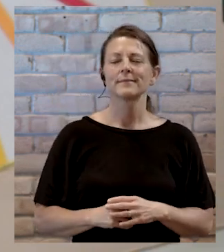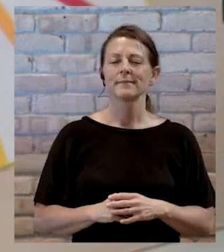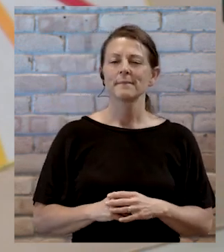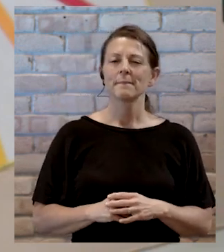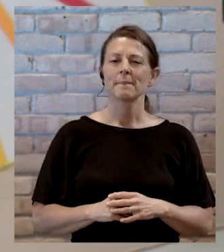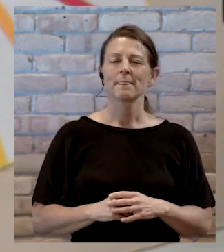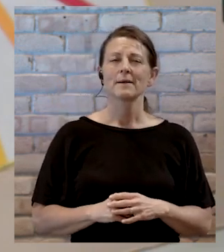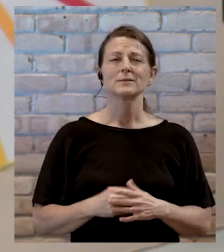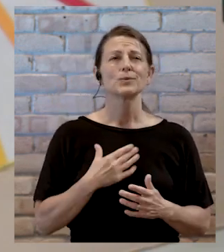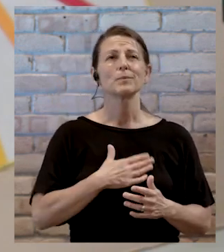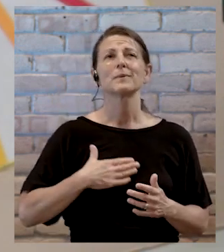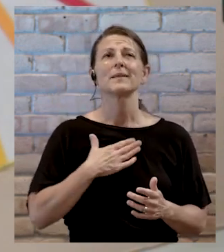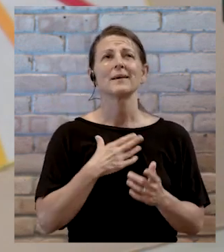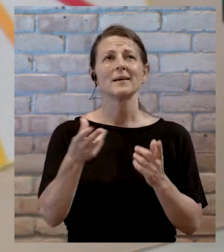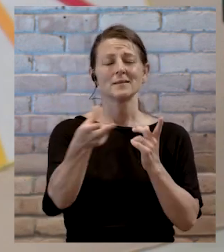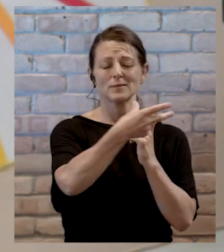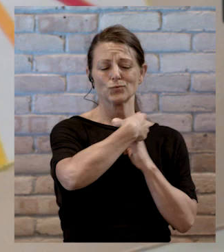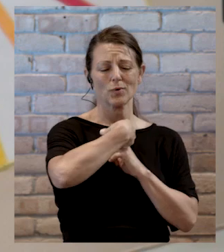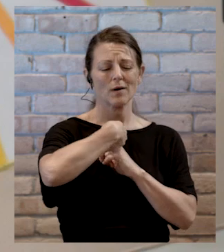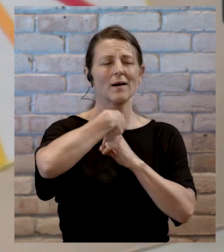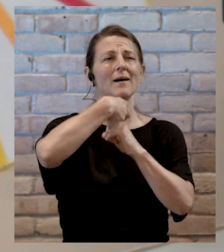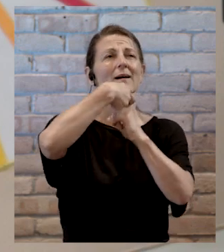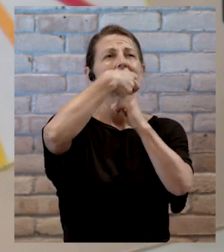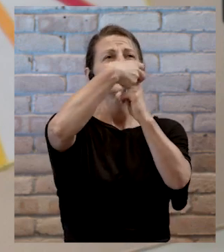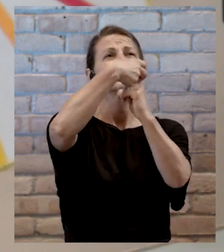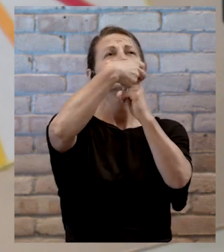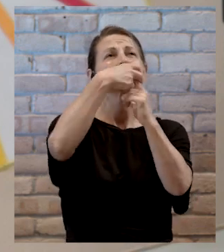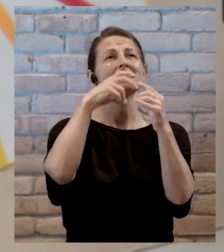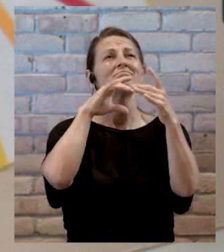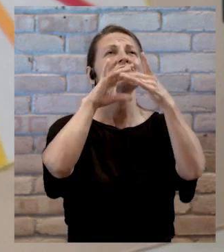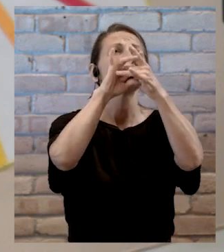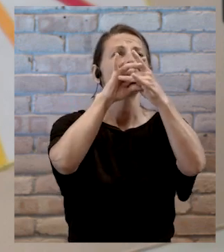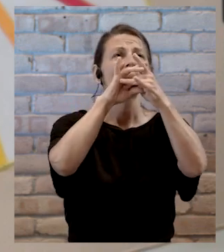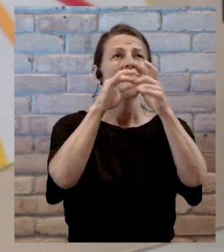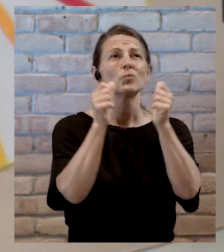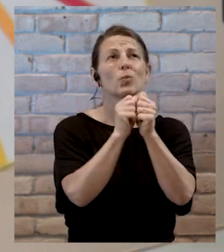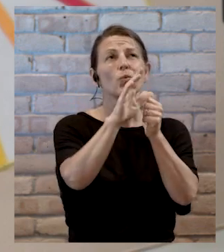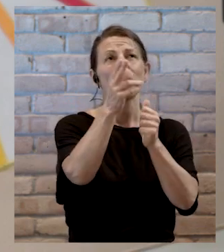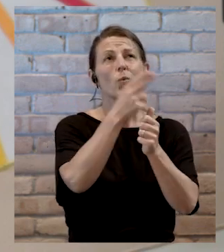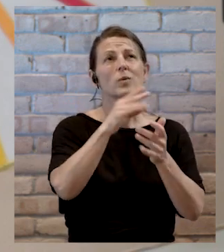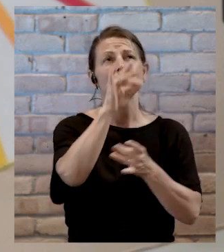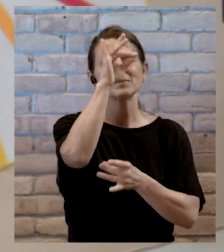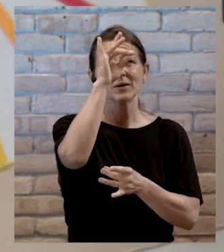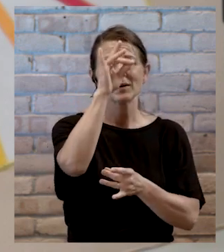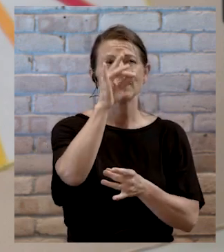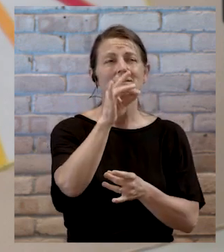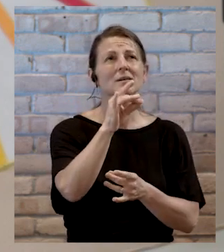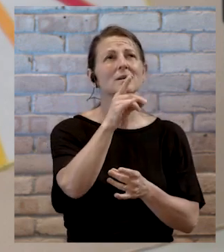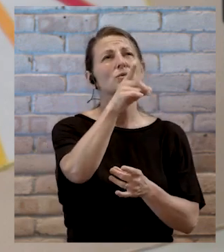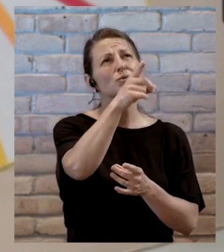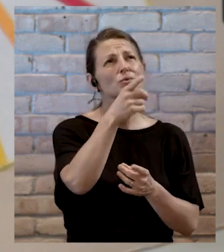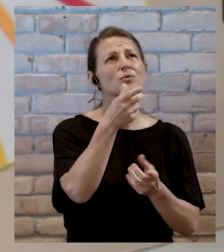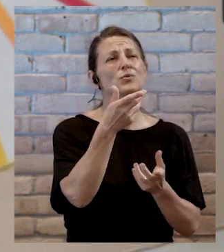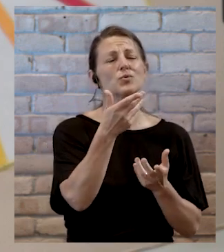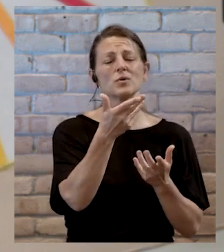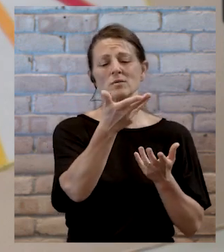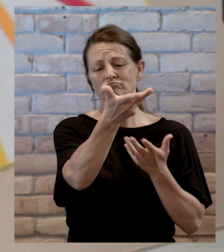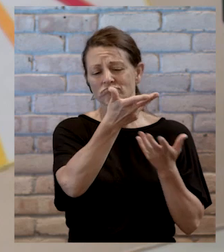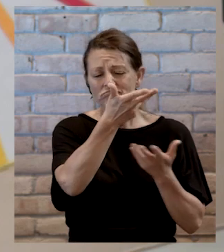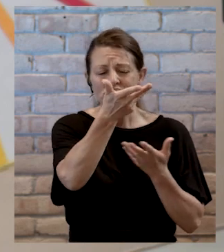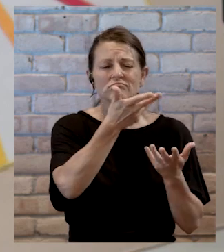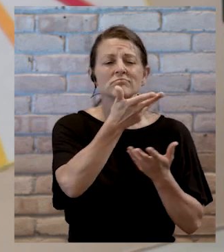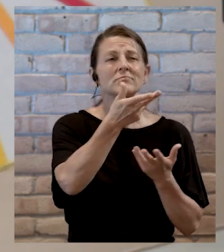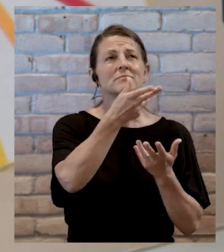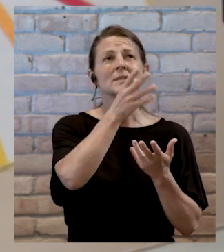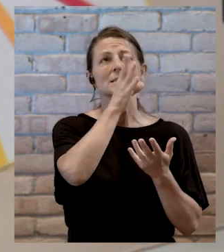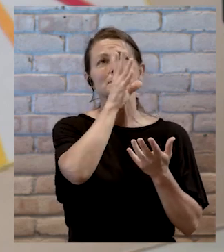So draw us back to you, Jesus, by your Holy Spirit. Speak to us, encourage us, move us